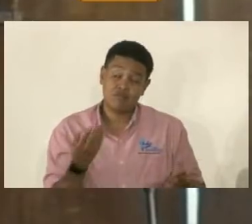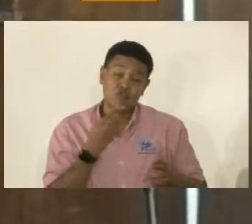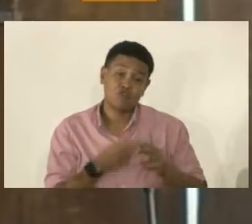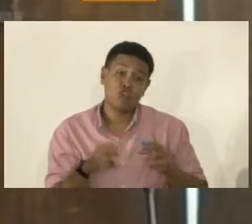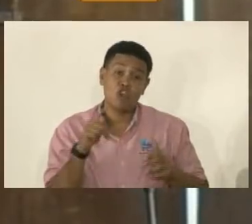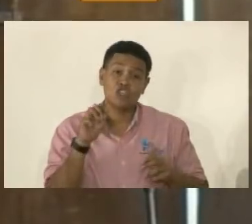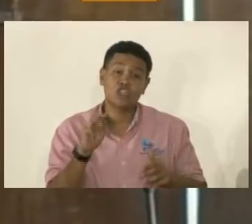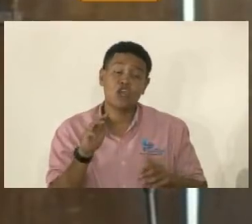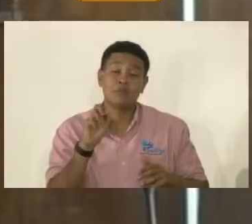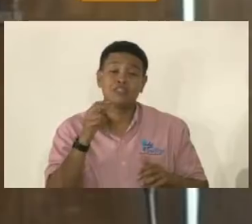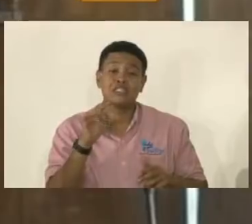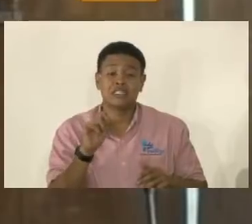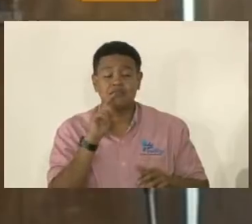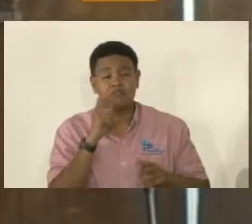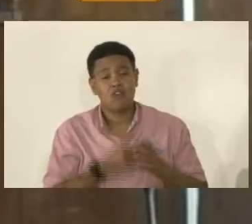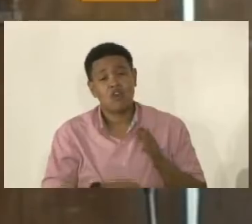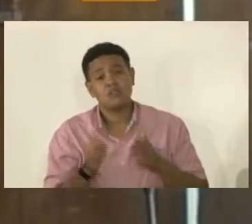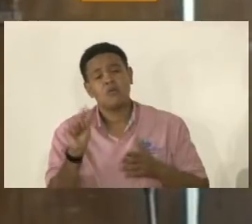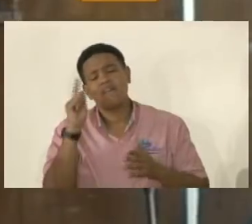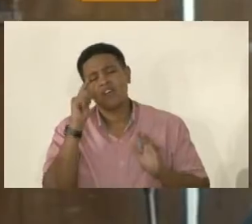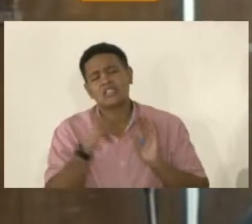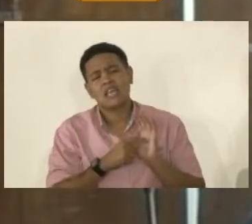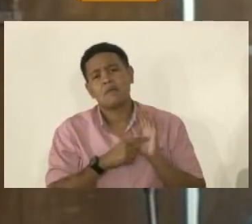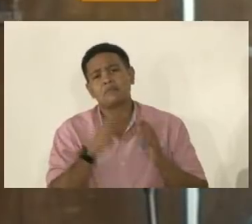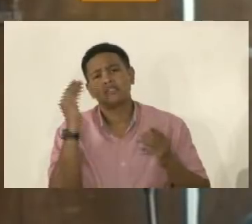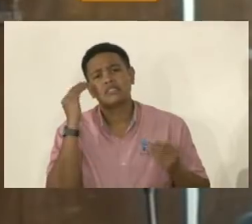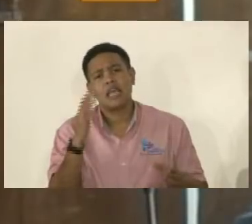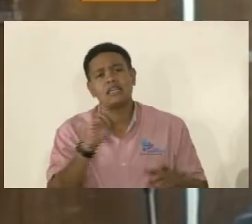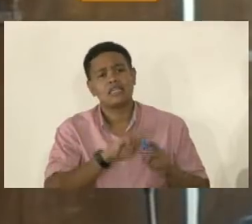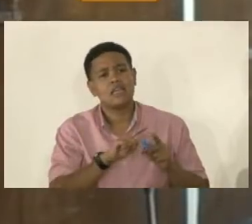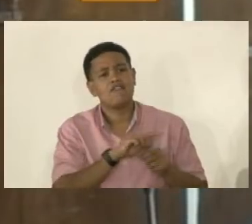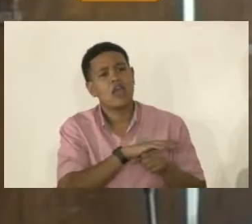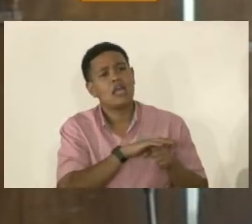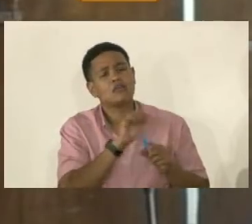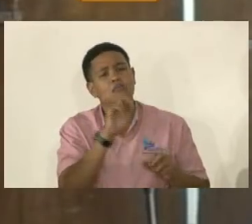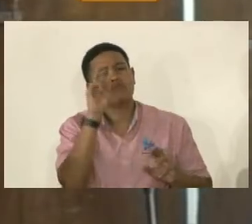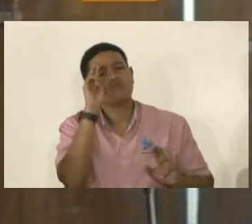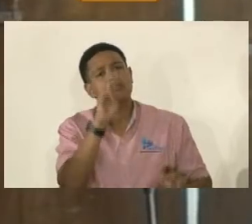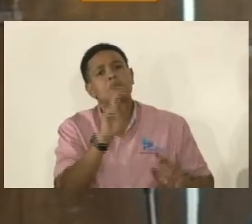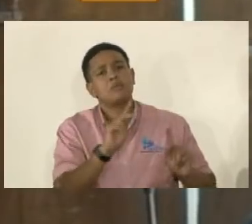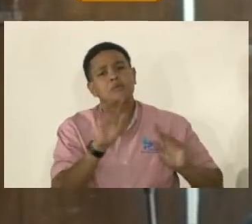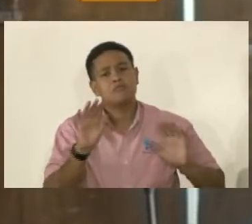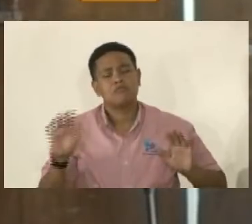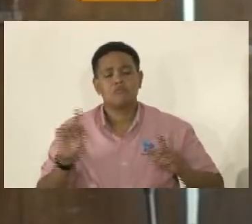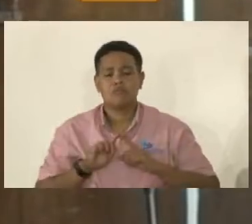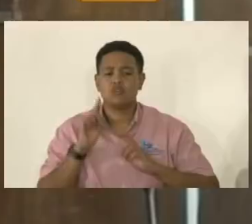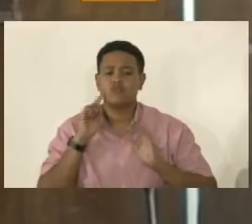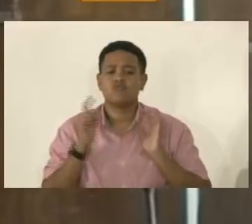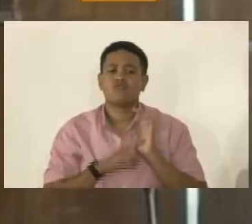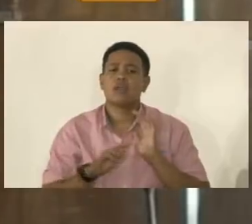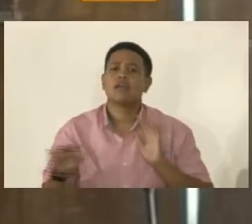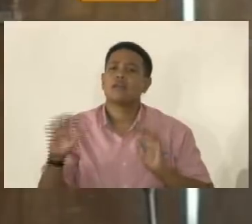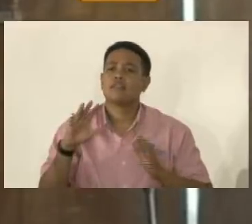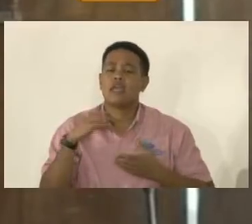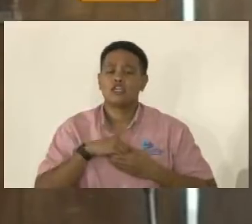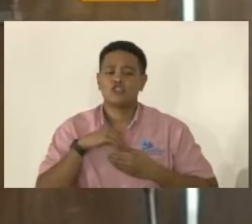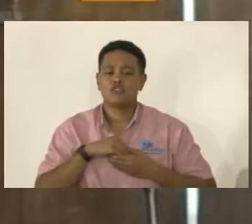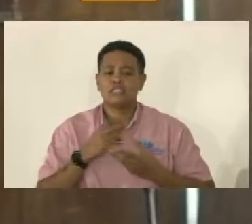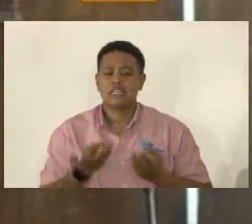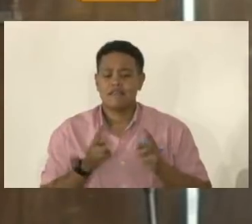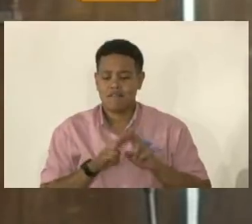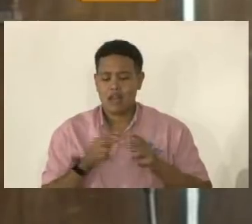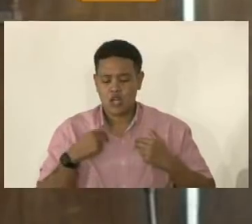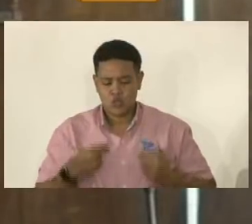Short-term shifts insisting, for example, that state agencies treat people with dignity and recognize their intrinsic value as